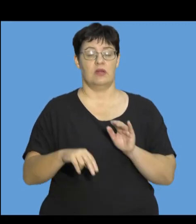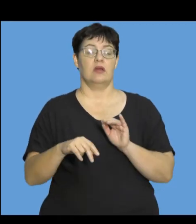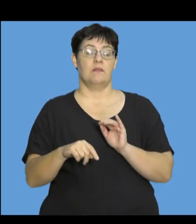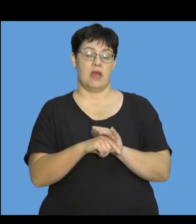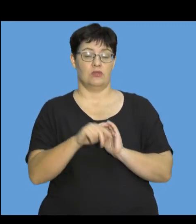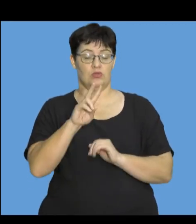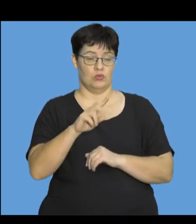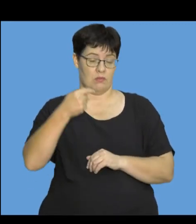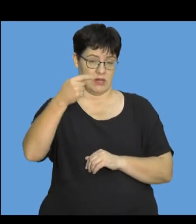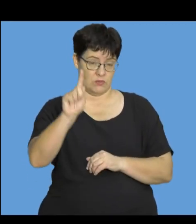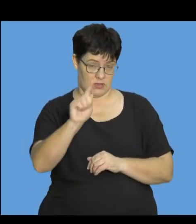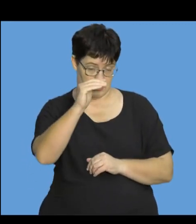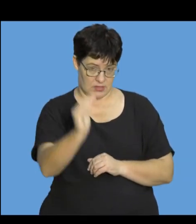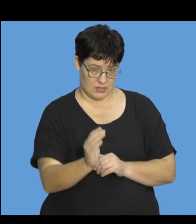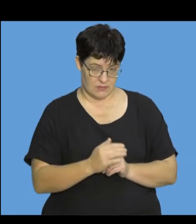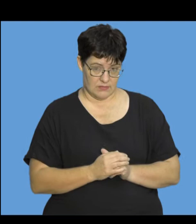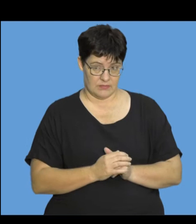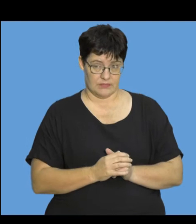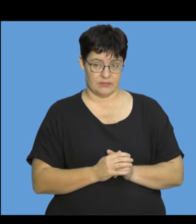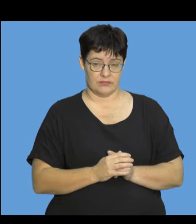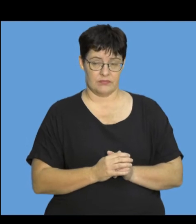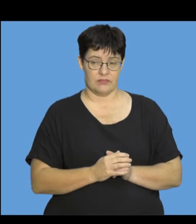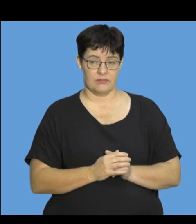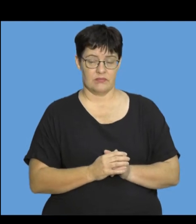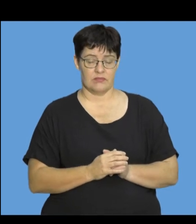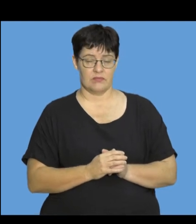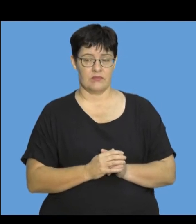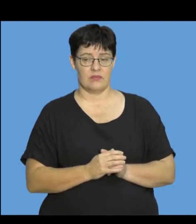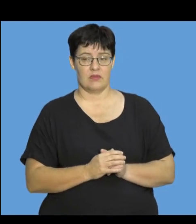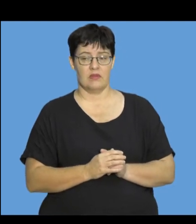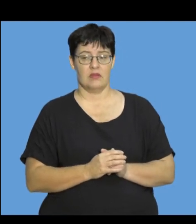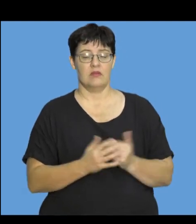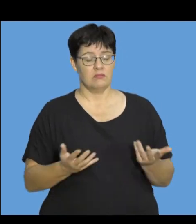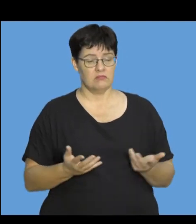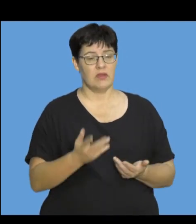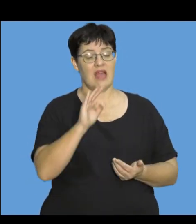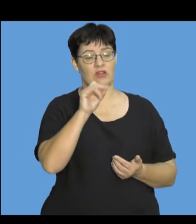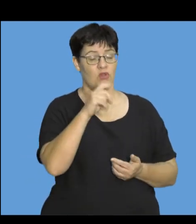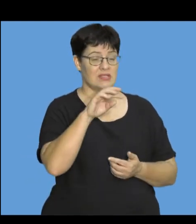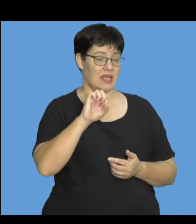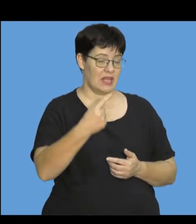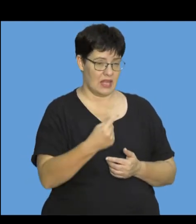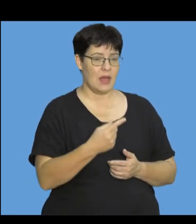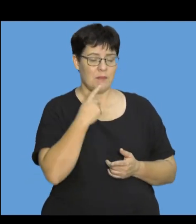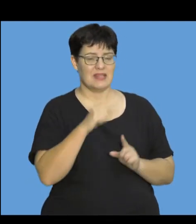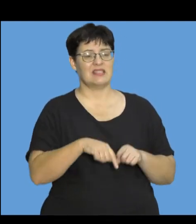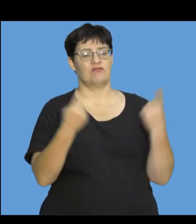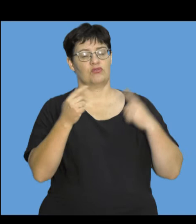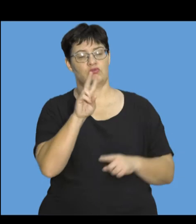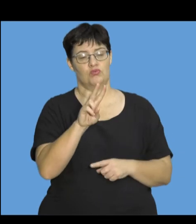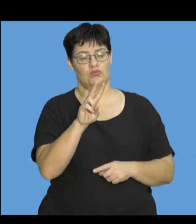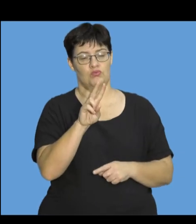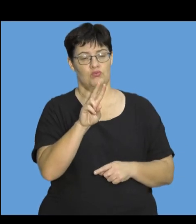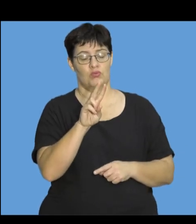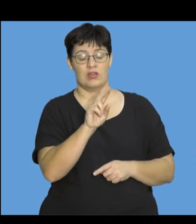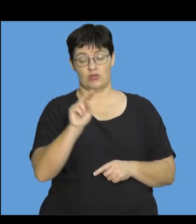to the exponent of -1. Now, factorizing using what we call the difference of two squares, if I